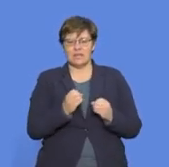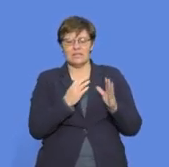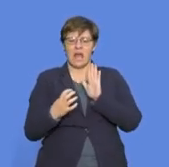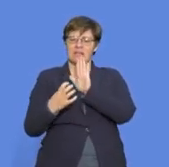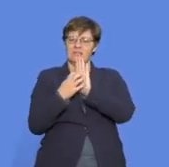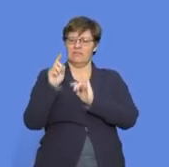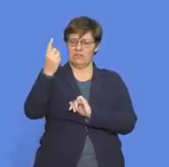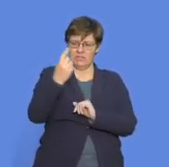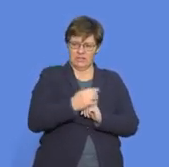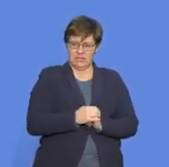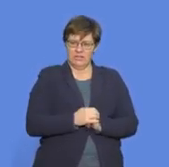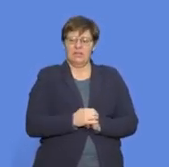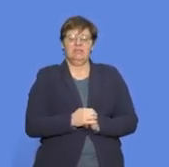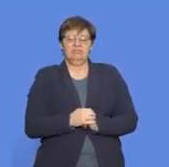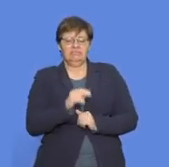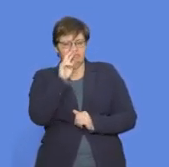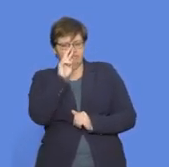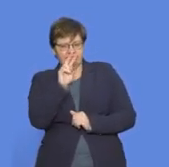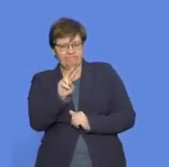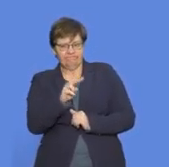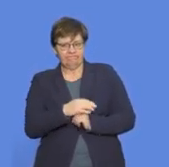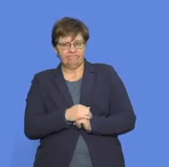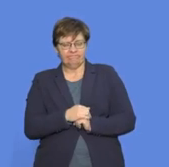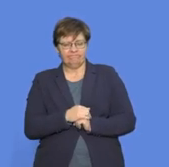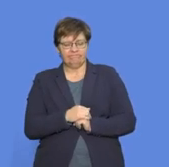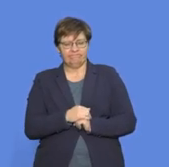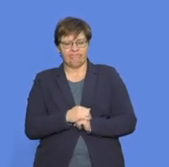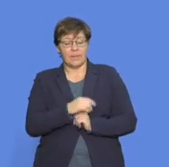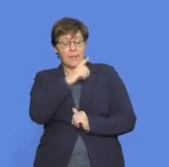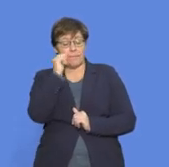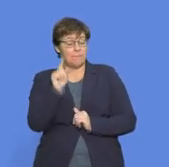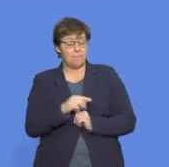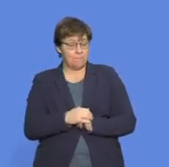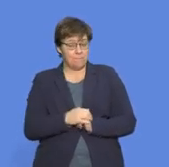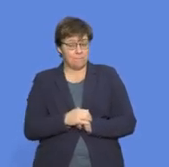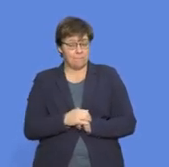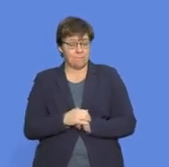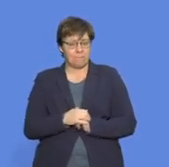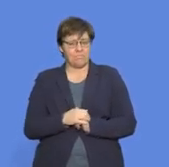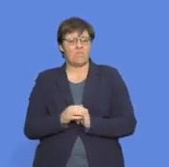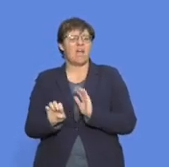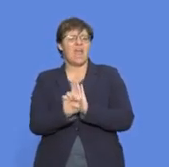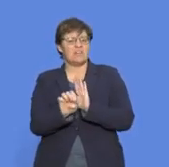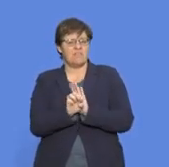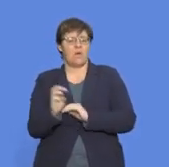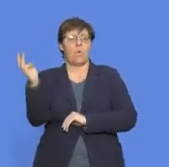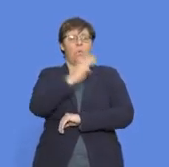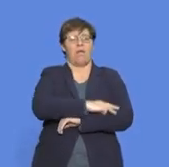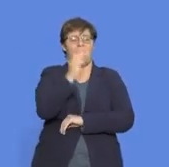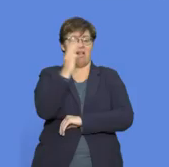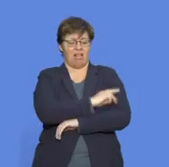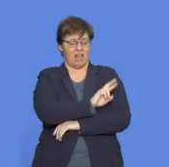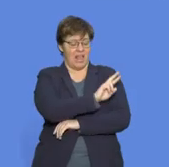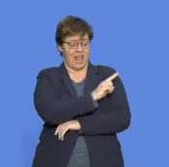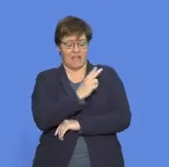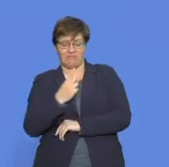at the diagram first, and we're going to have a look at this this is evidence of whale